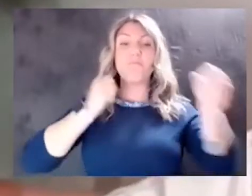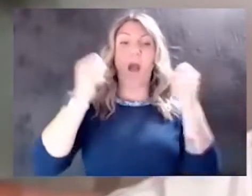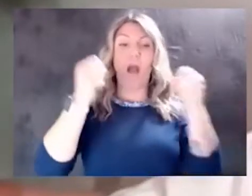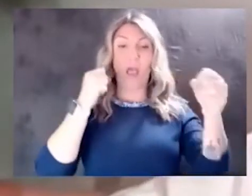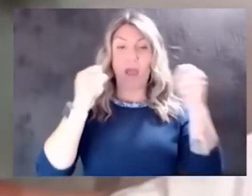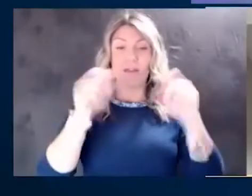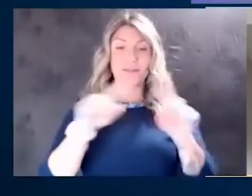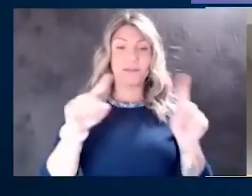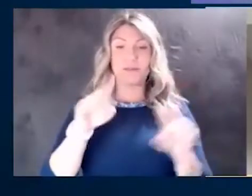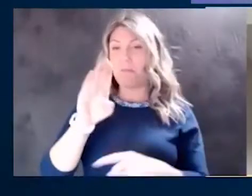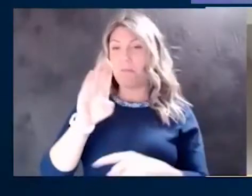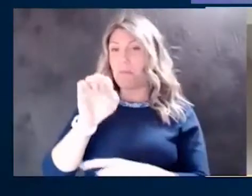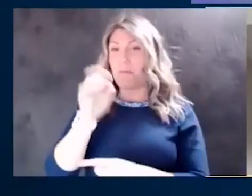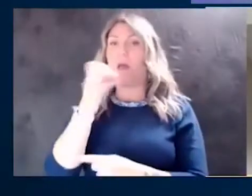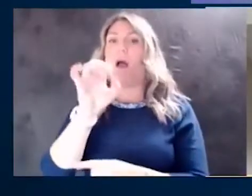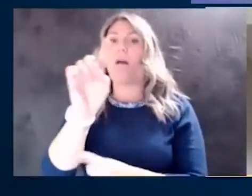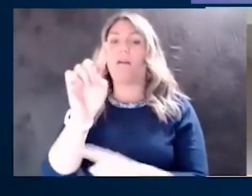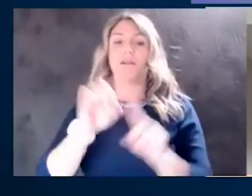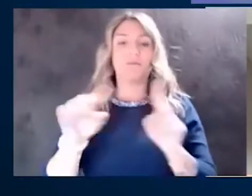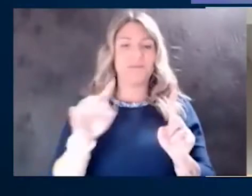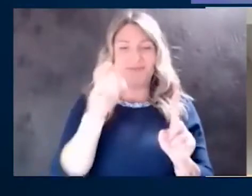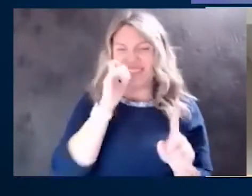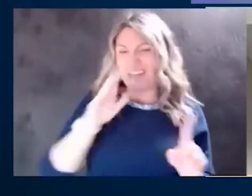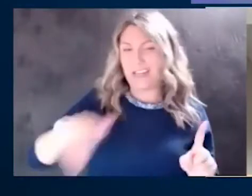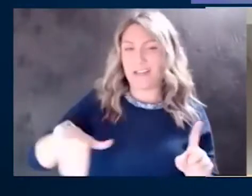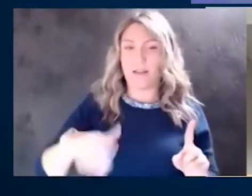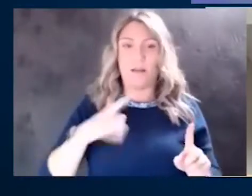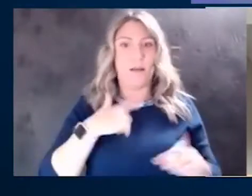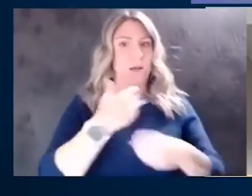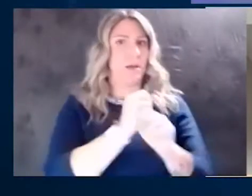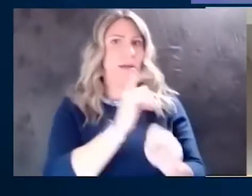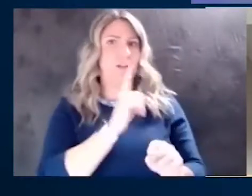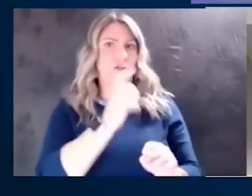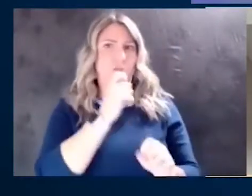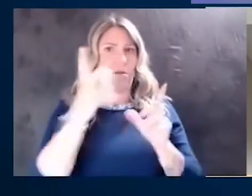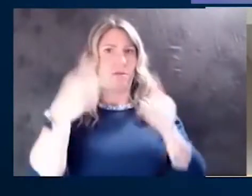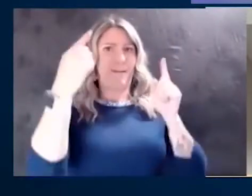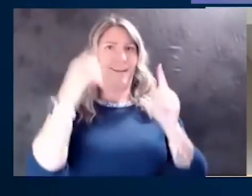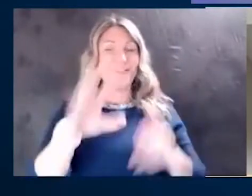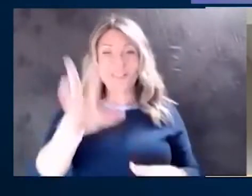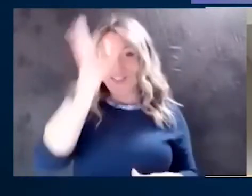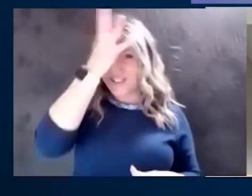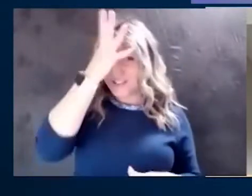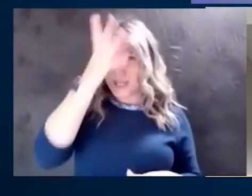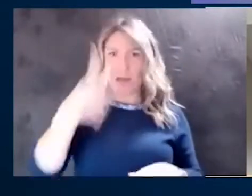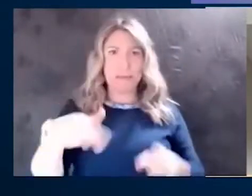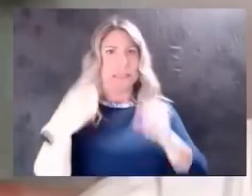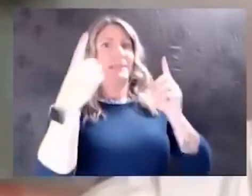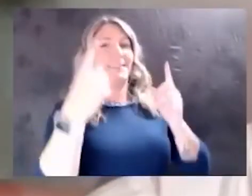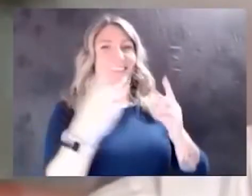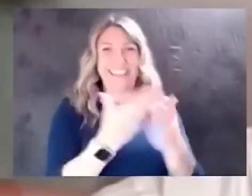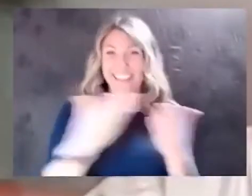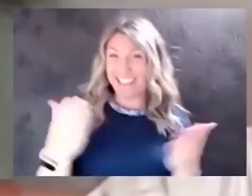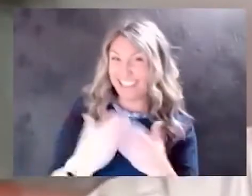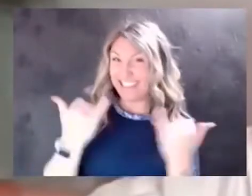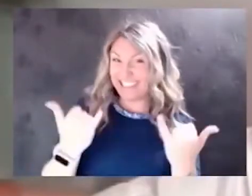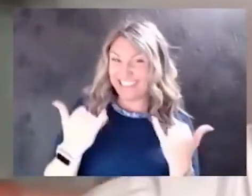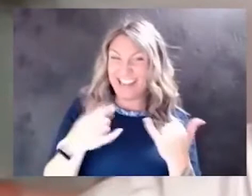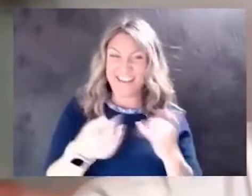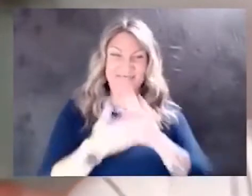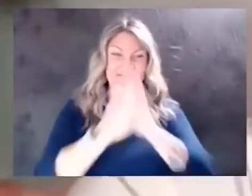that. Okay. Well, I'll make sure I don't get in an argument with you. How about your dad? Does he ever argue with you about stuff now?